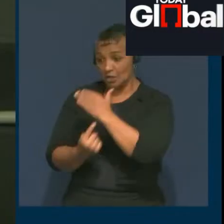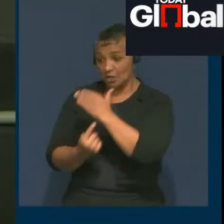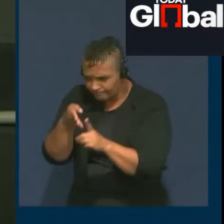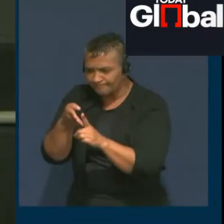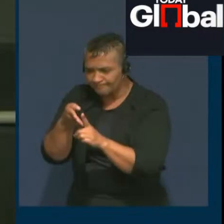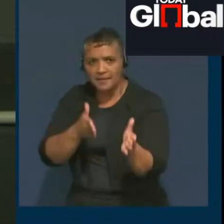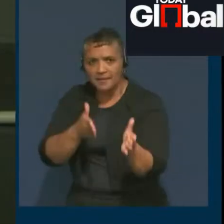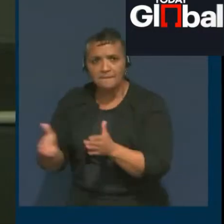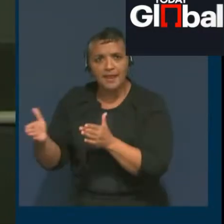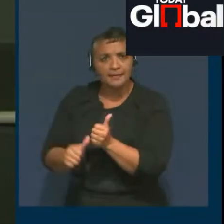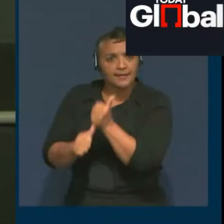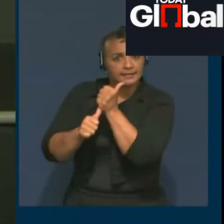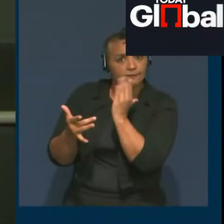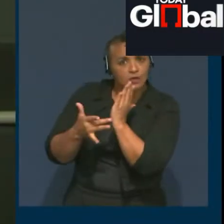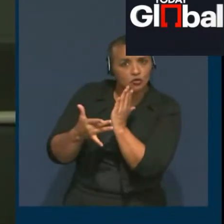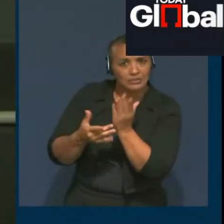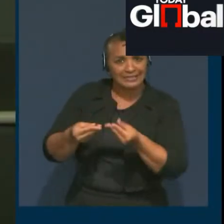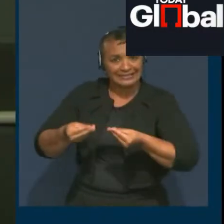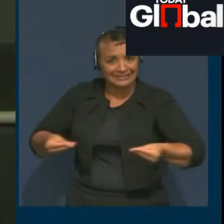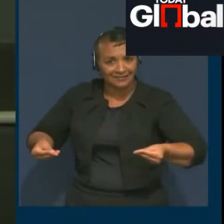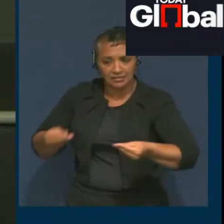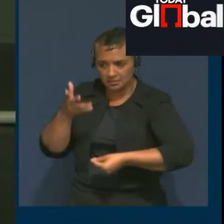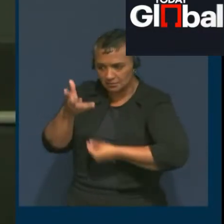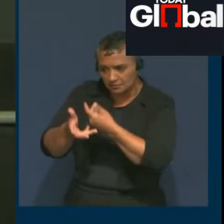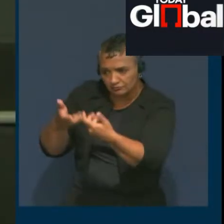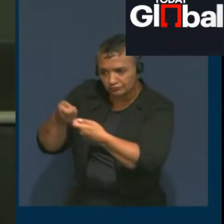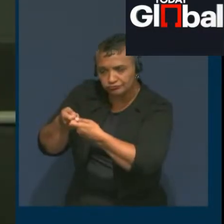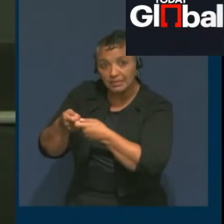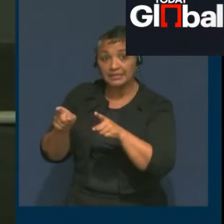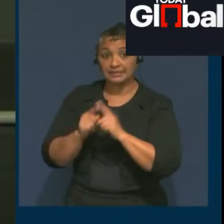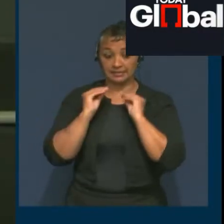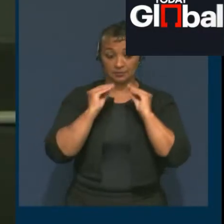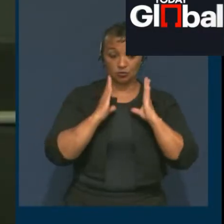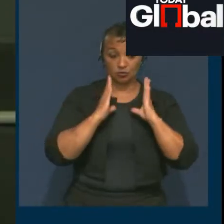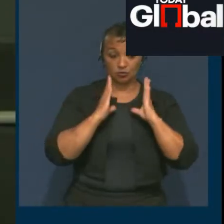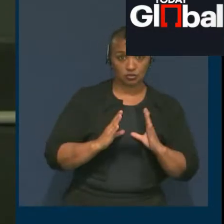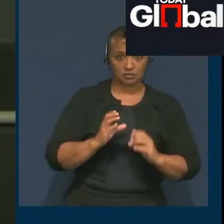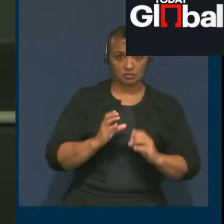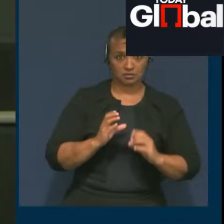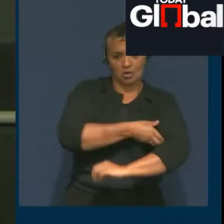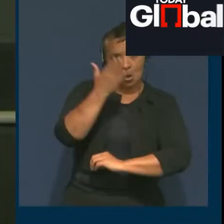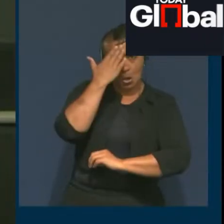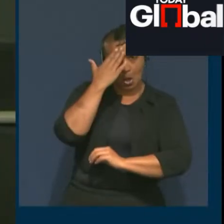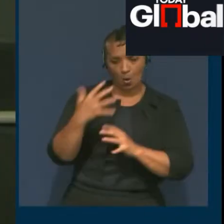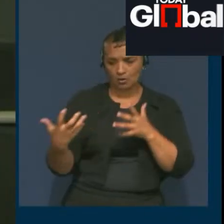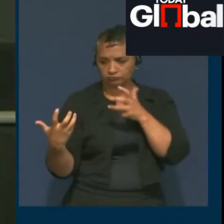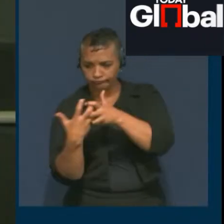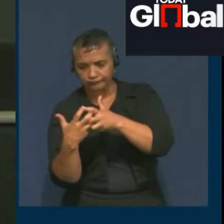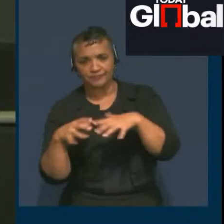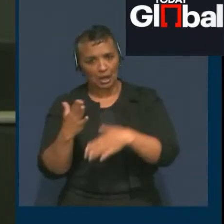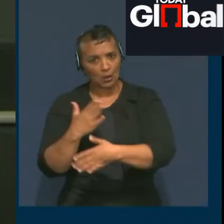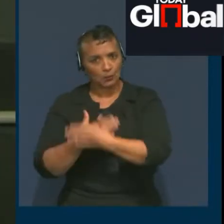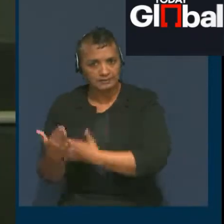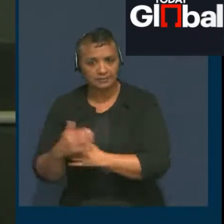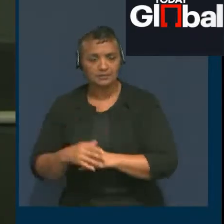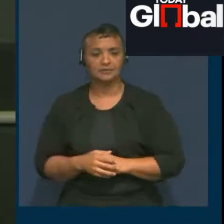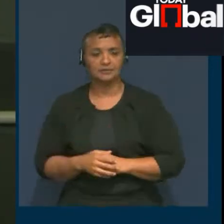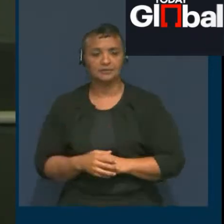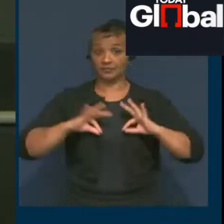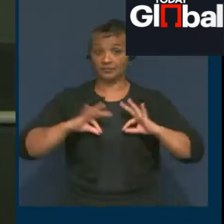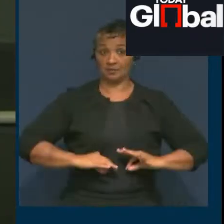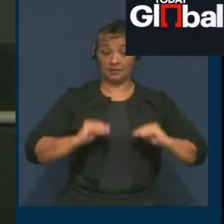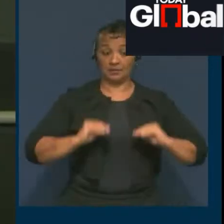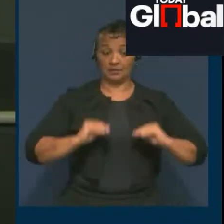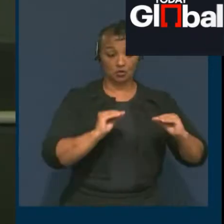and devices, and the strengthening of the capacities of teachers and specialties. The Ministry of Education and Higher Education is working in partnership with